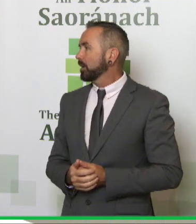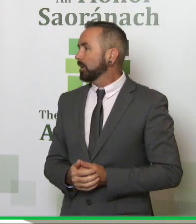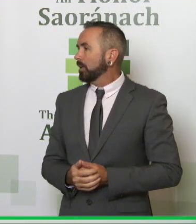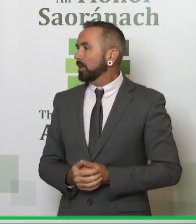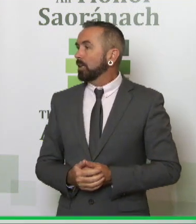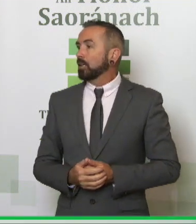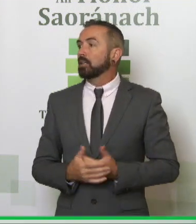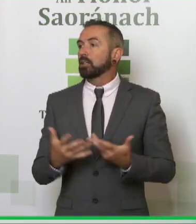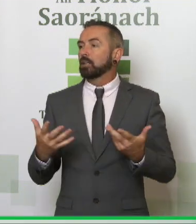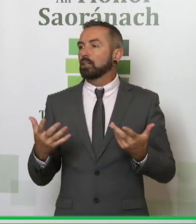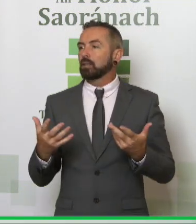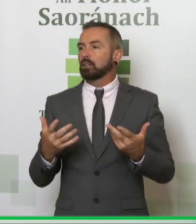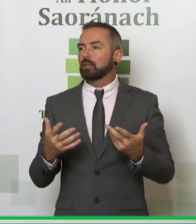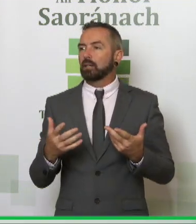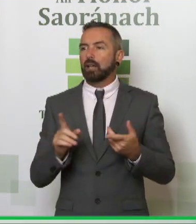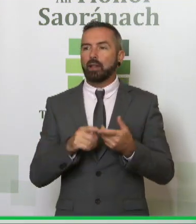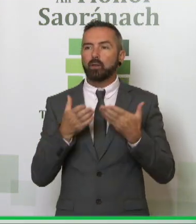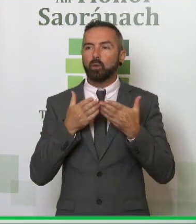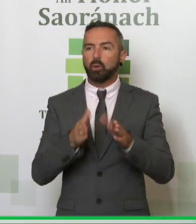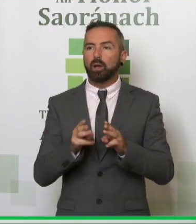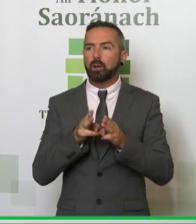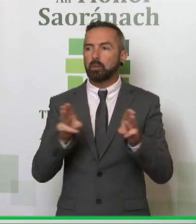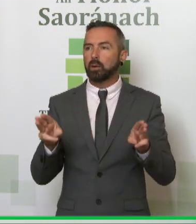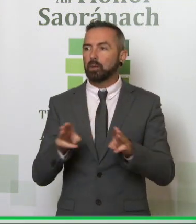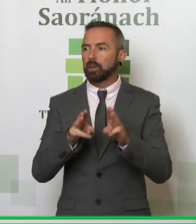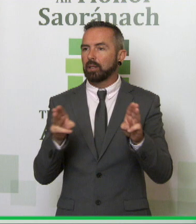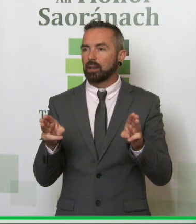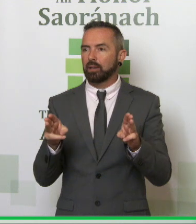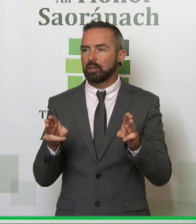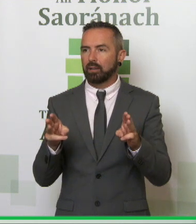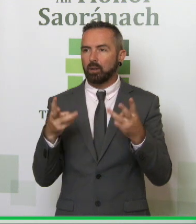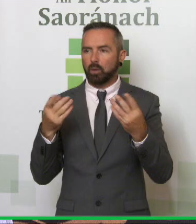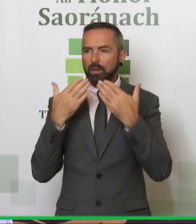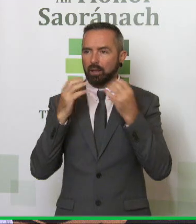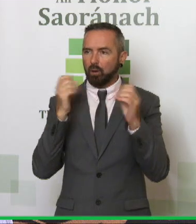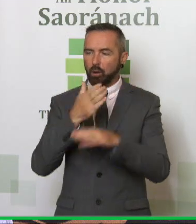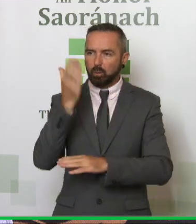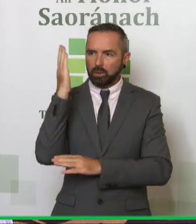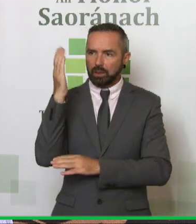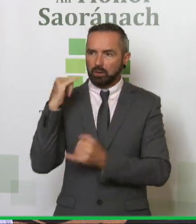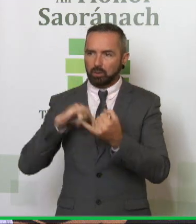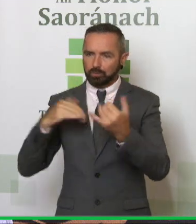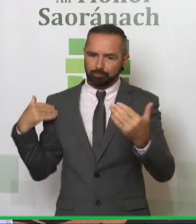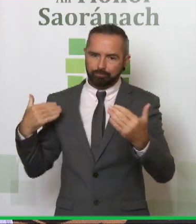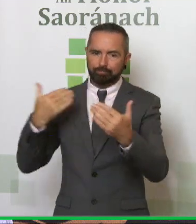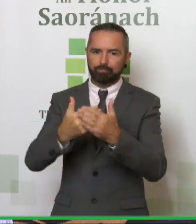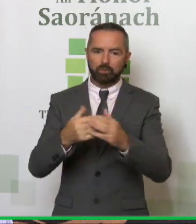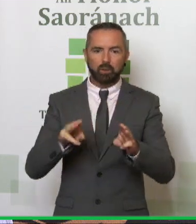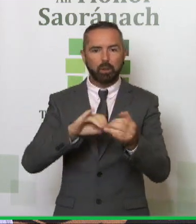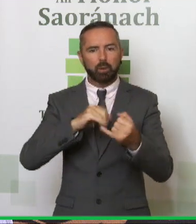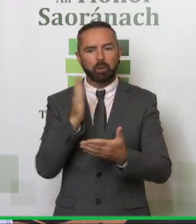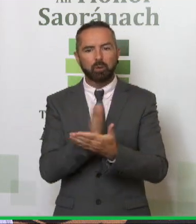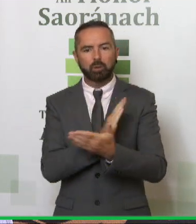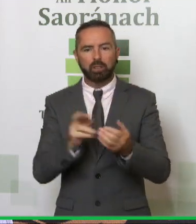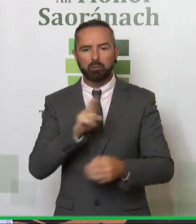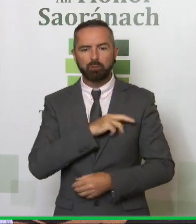And just as we are a wider public, I do want to thank the, you know, all of the presenters that we've had in here to date, all of the people who've shared in a